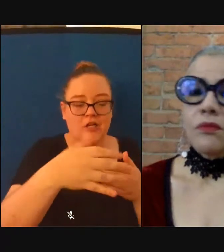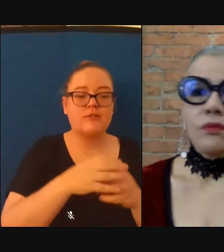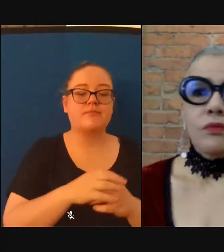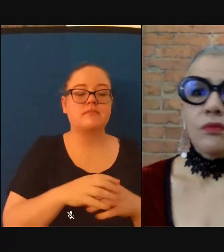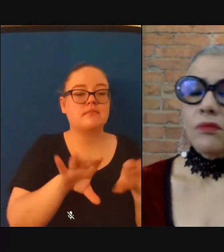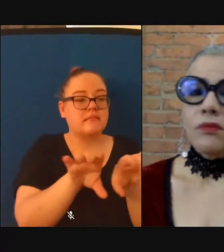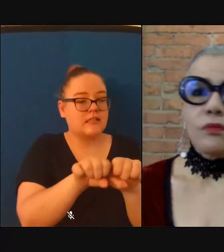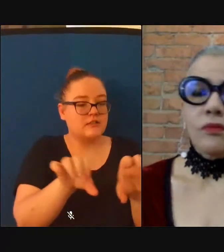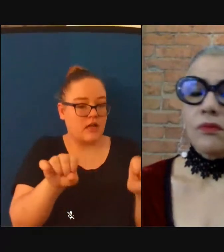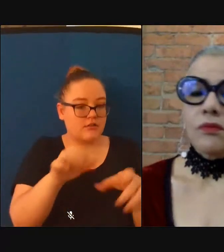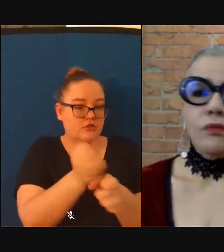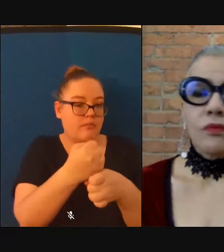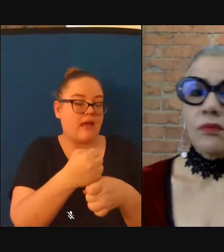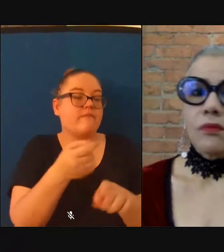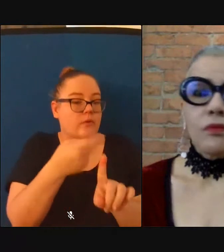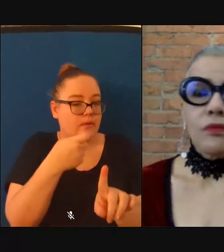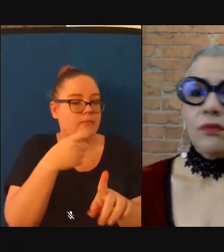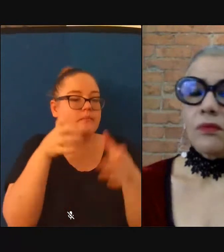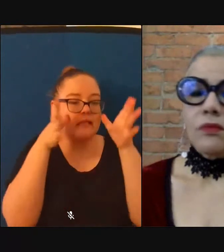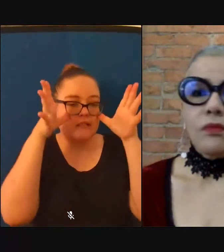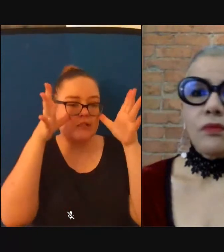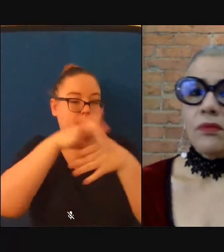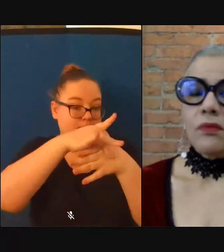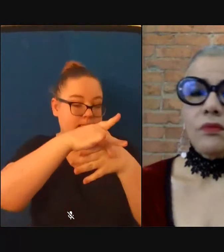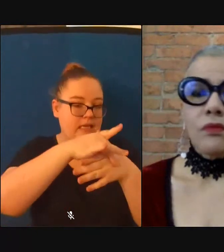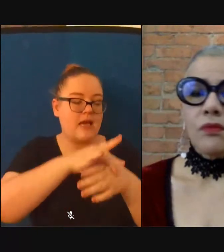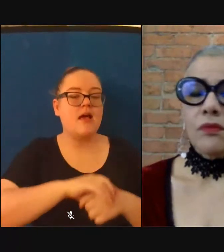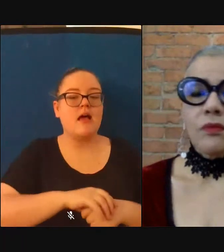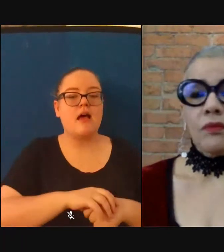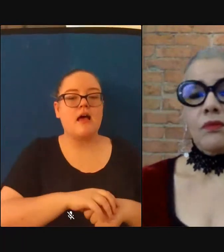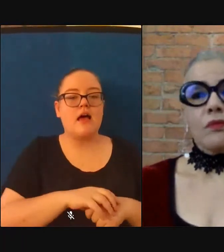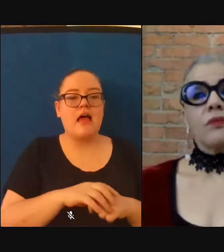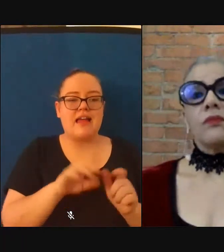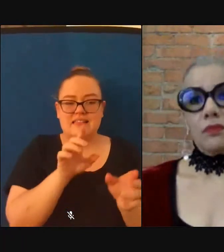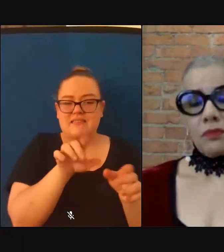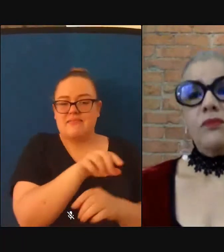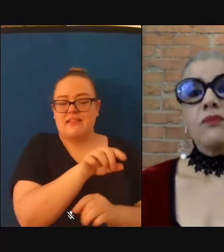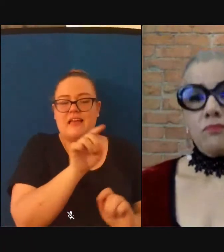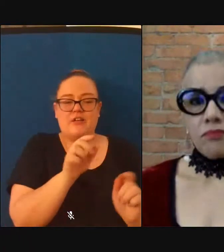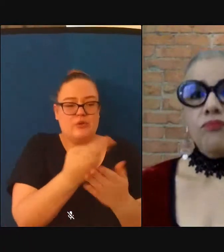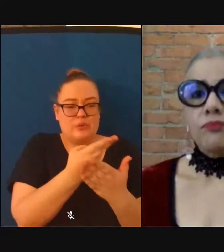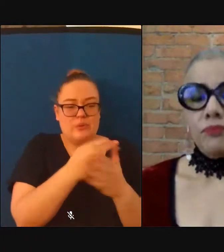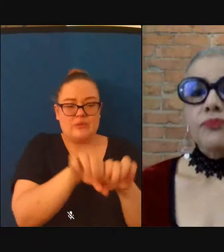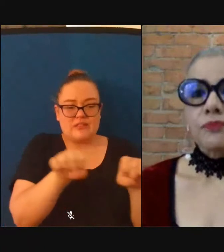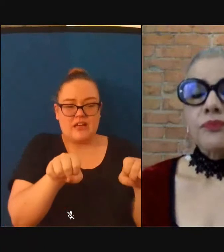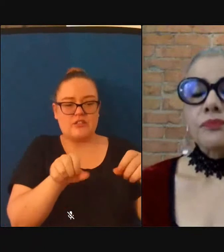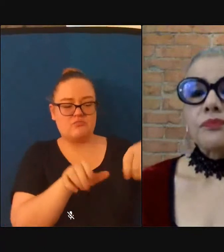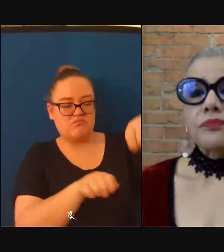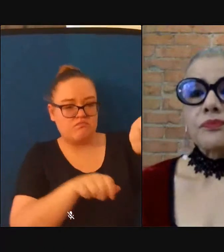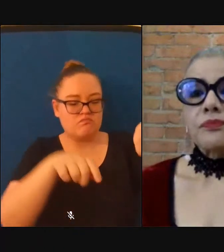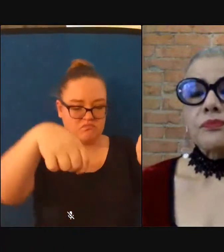name in meat. I mean, that was really an astounding moment to me. That's how deep and violent the misogyny is. And I